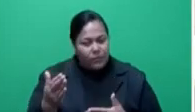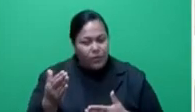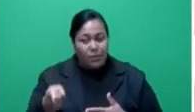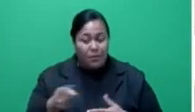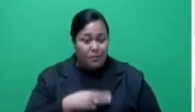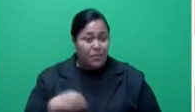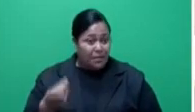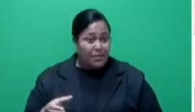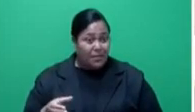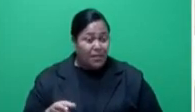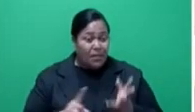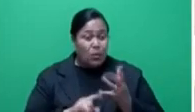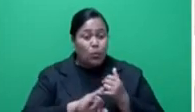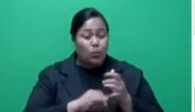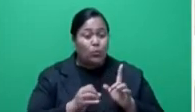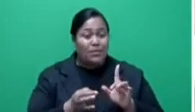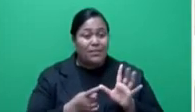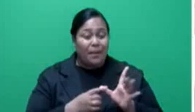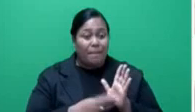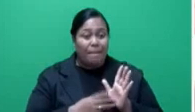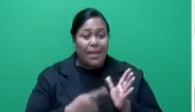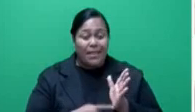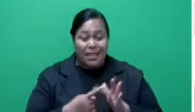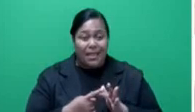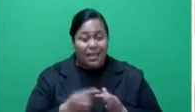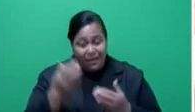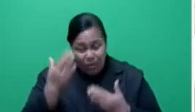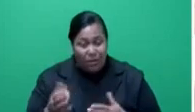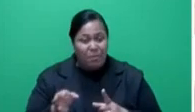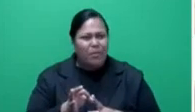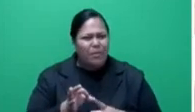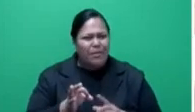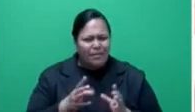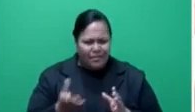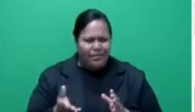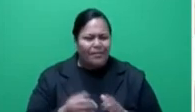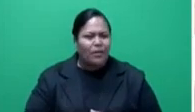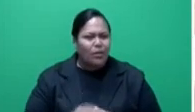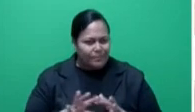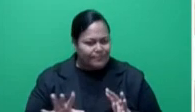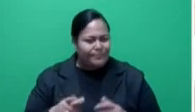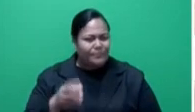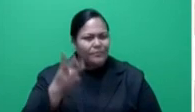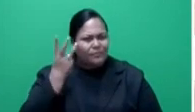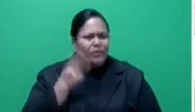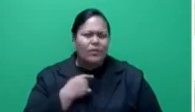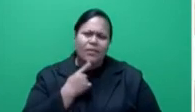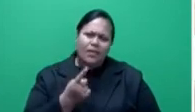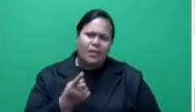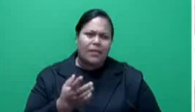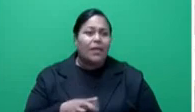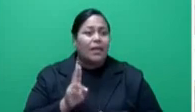which is very pertinent, and so did Minister Premila Kumar, was FNU's ability to be responsive to the vocational area or